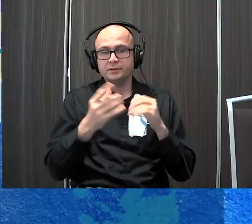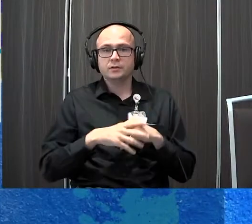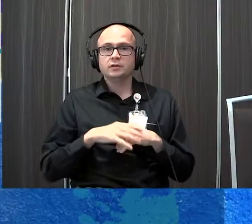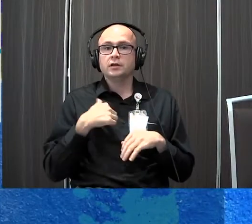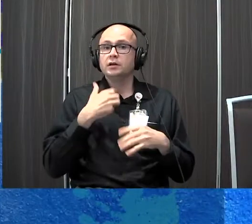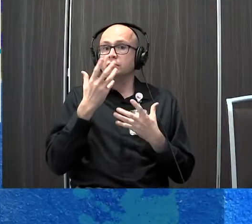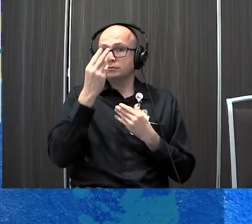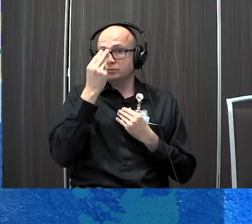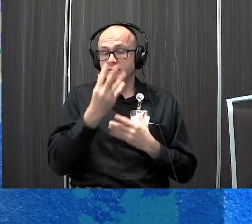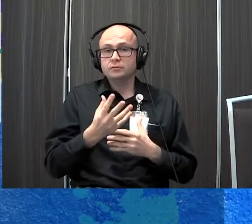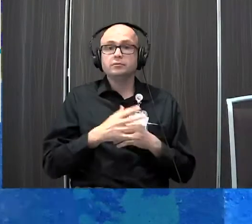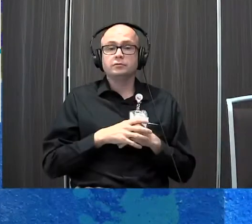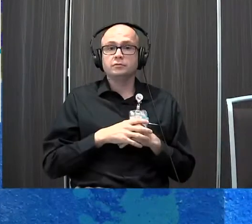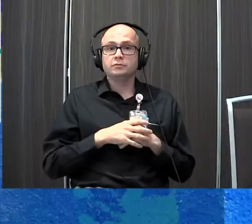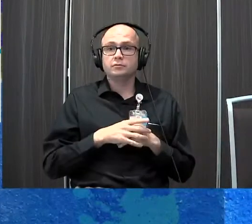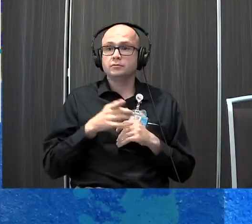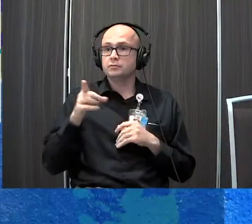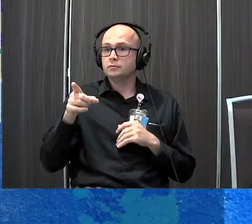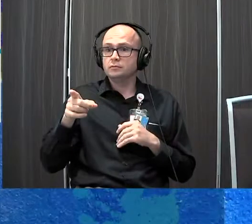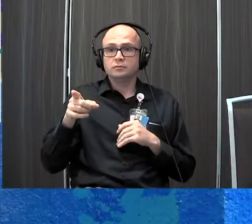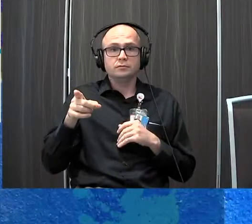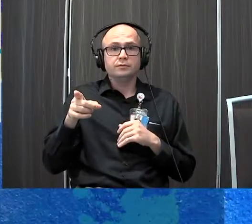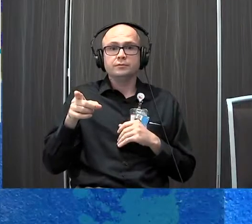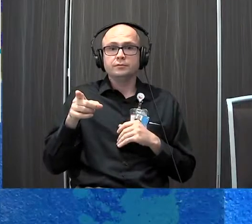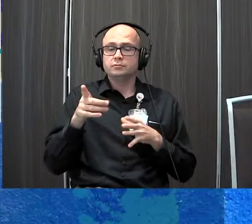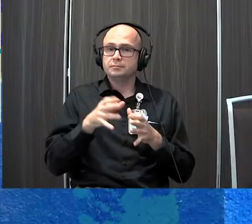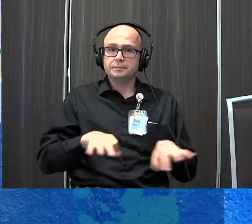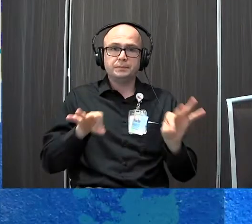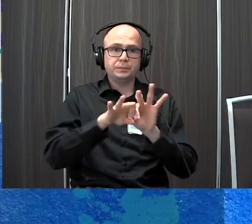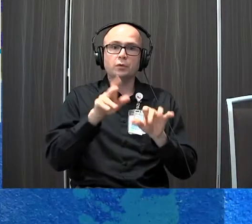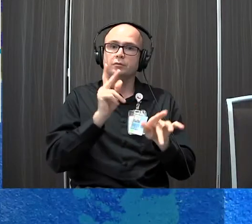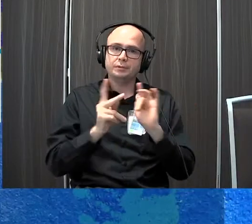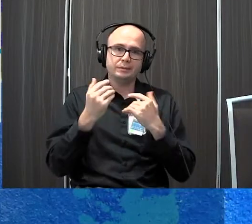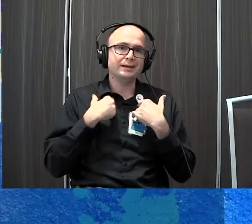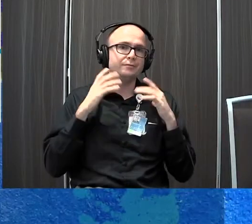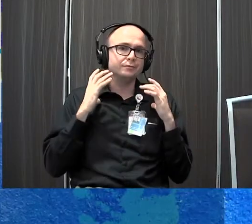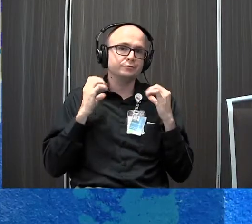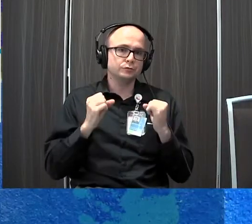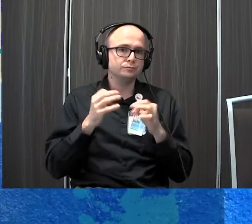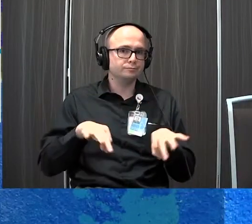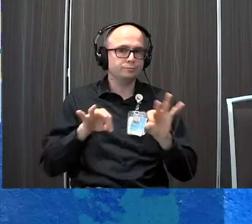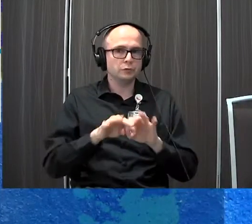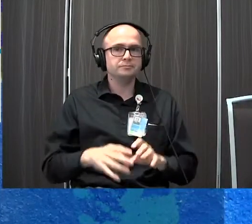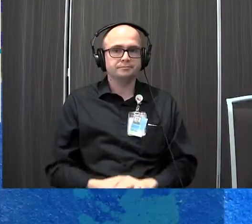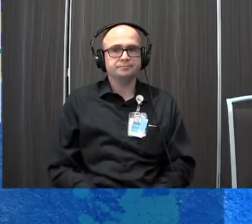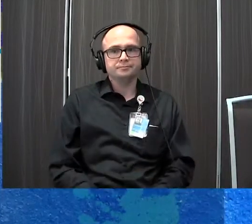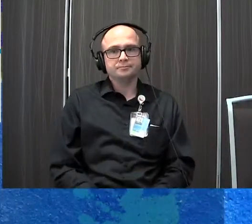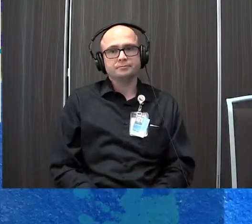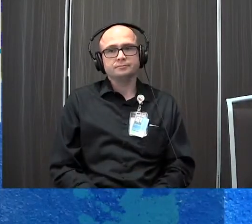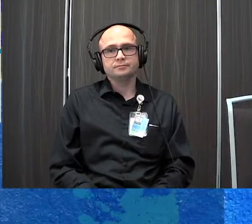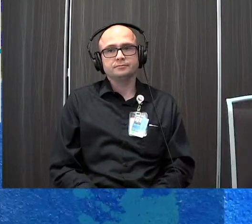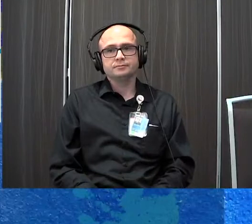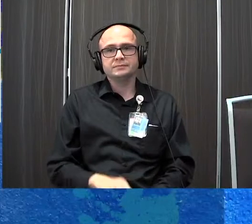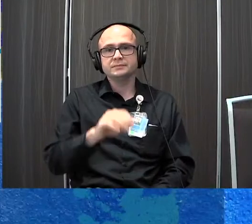to say that most of these, if not all, are pertinent for people who have charge syndrome. The